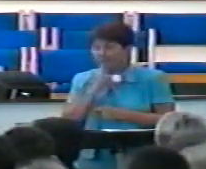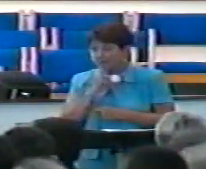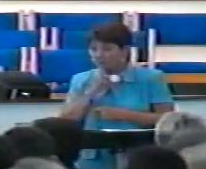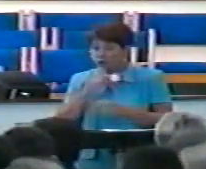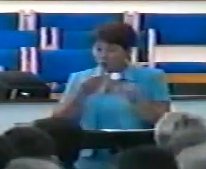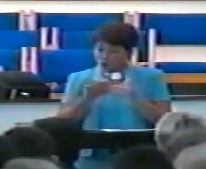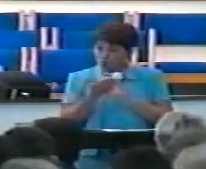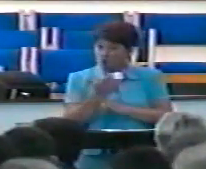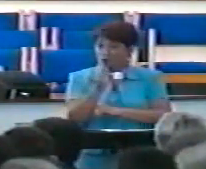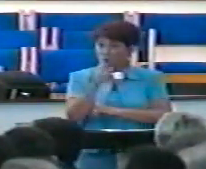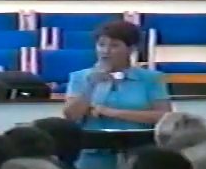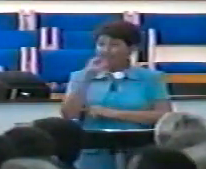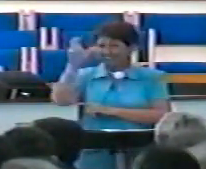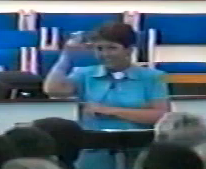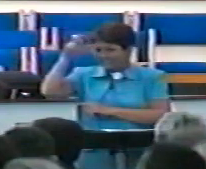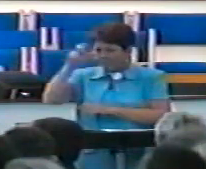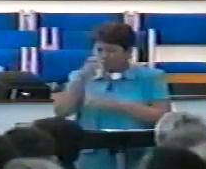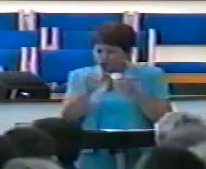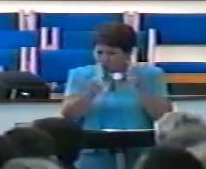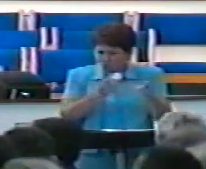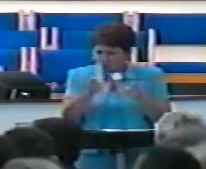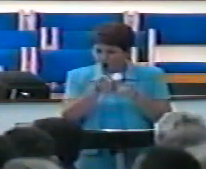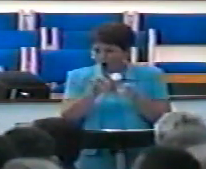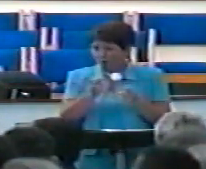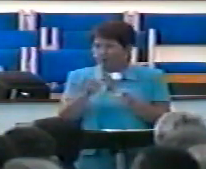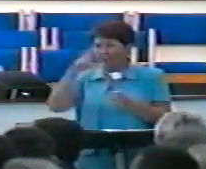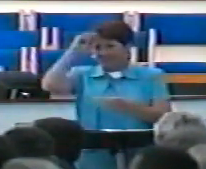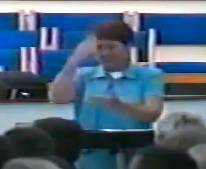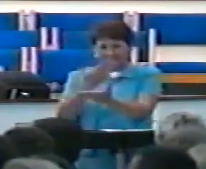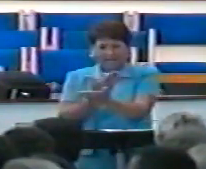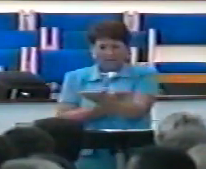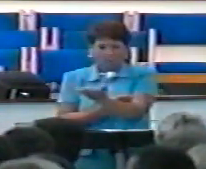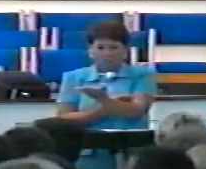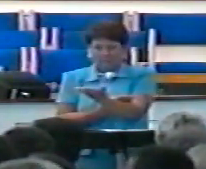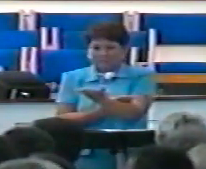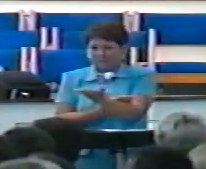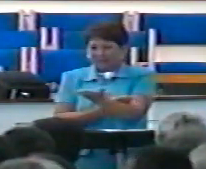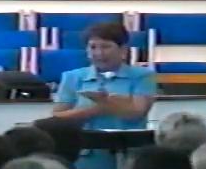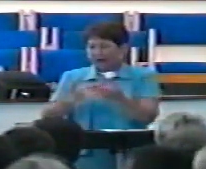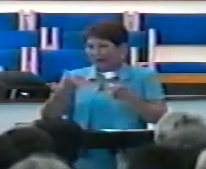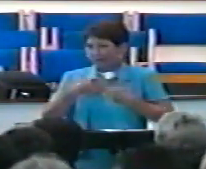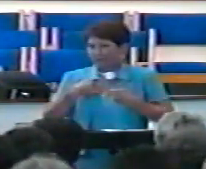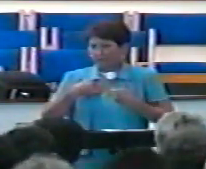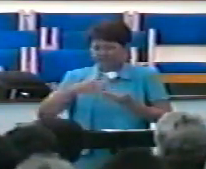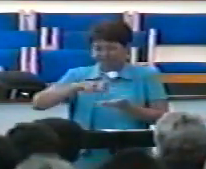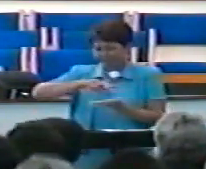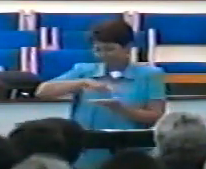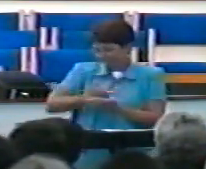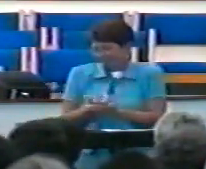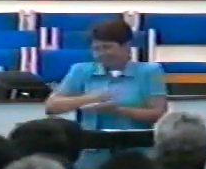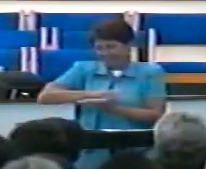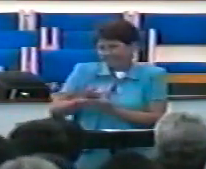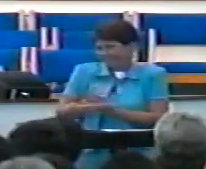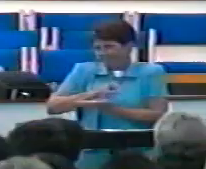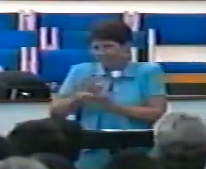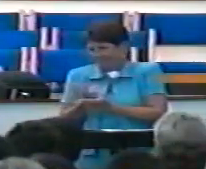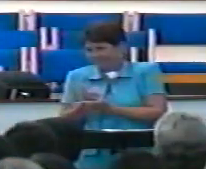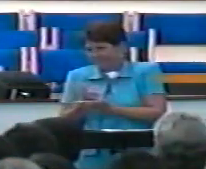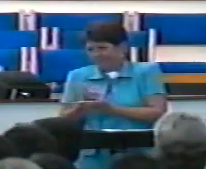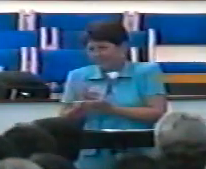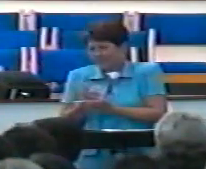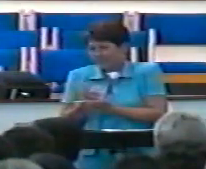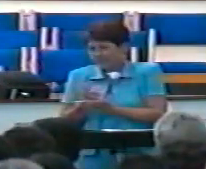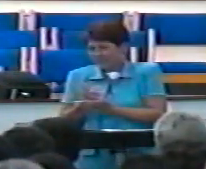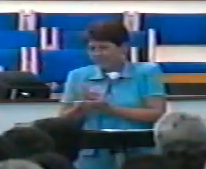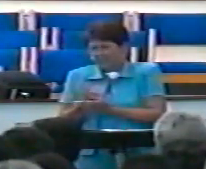was experiencing violent convulsions. Now, I don't believe that it was epilepsy, which could be triggered as a result of a